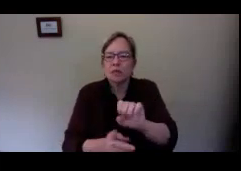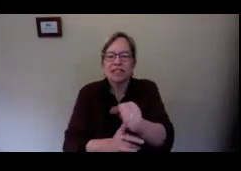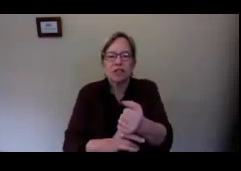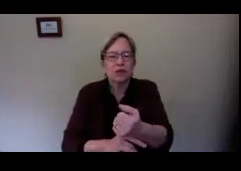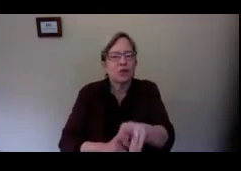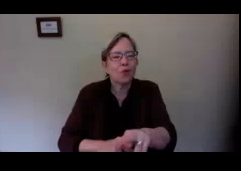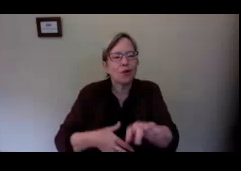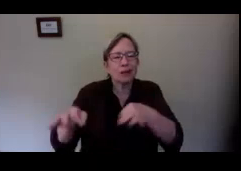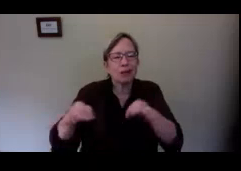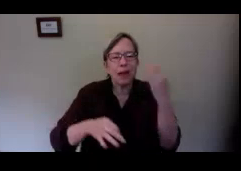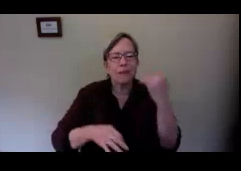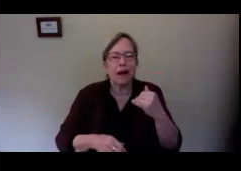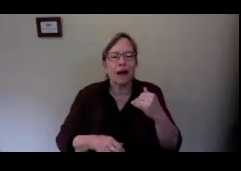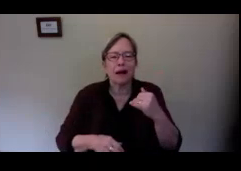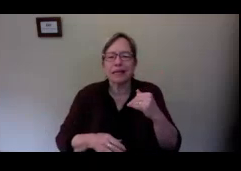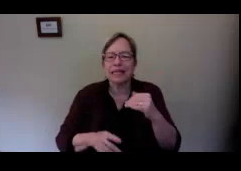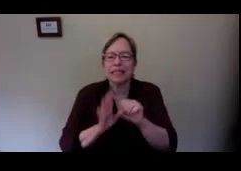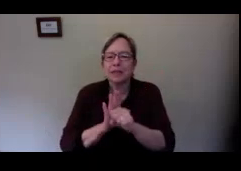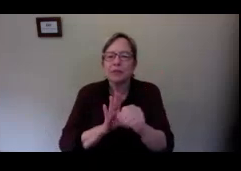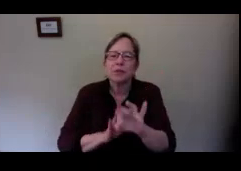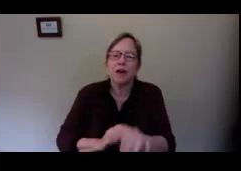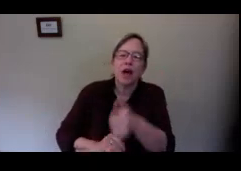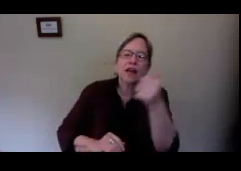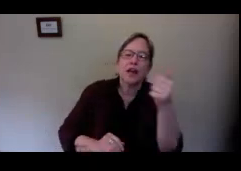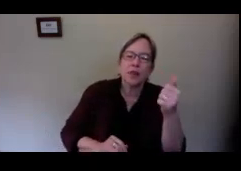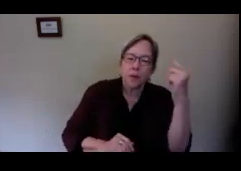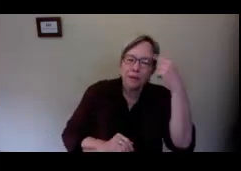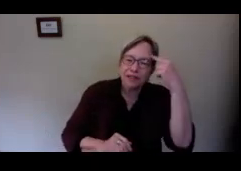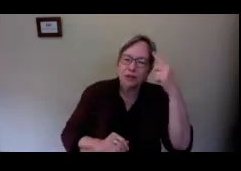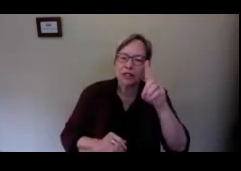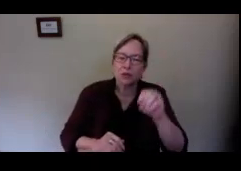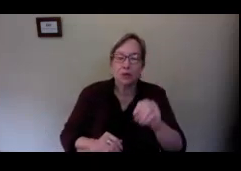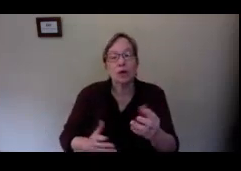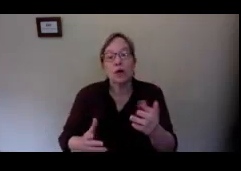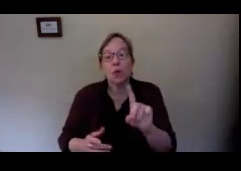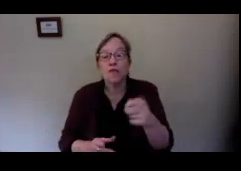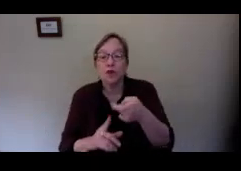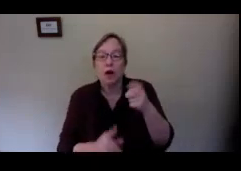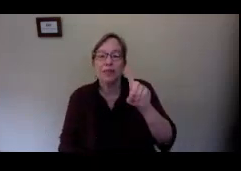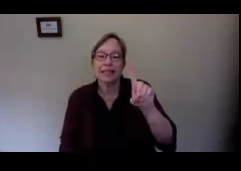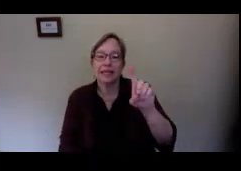by symptoms of another mental disorder. And the source for that is the DSM-5.